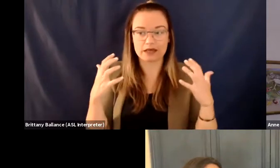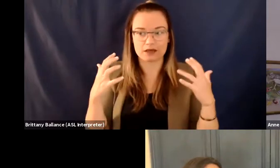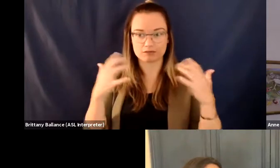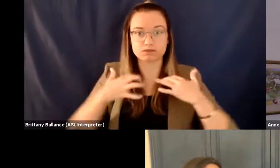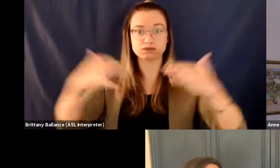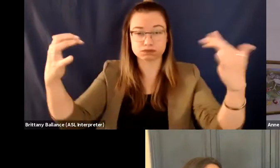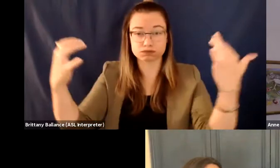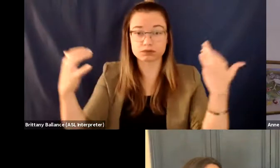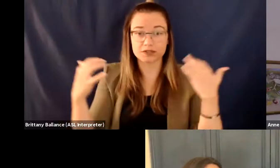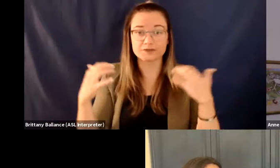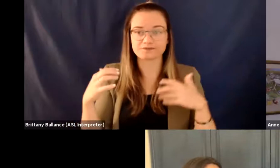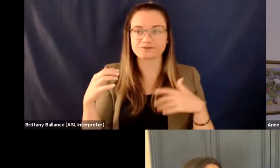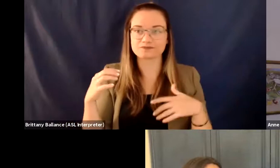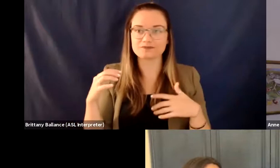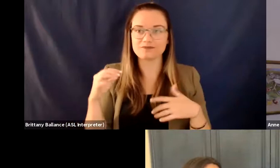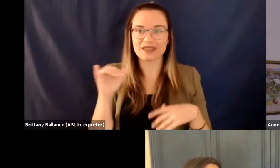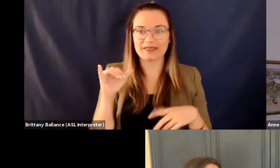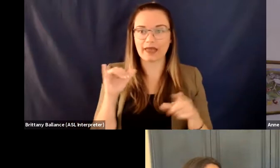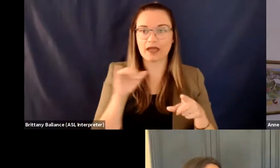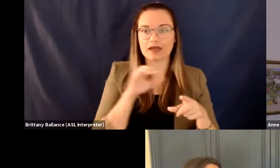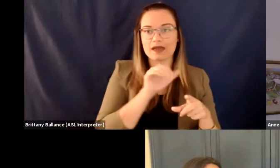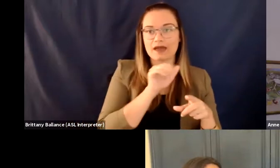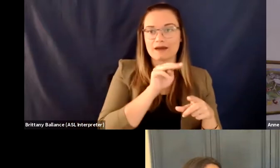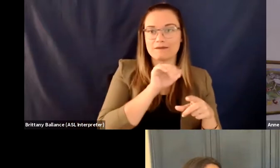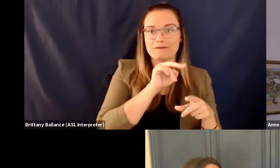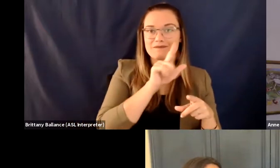little bit like, you know, Amanda is the general,